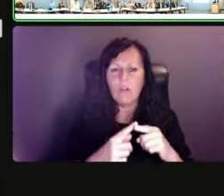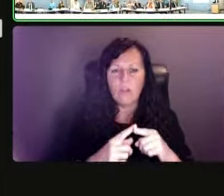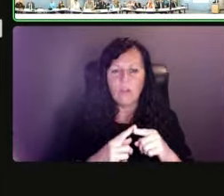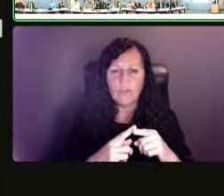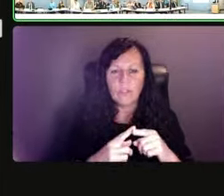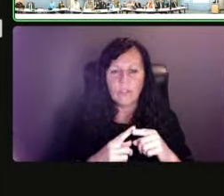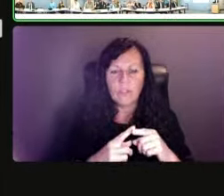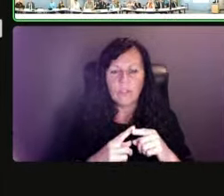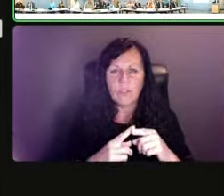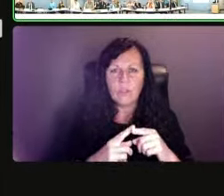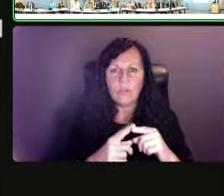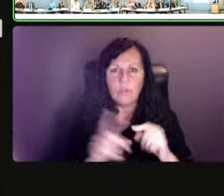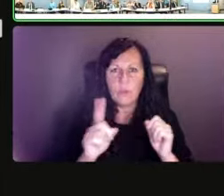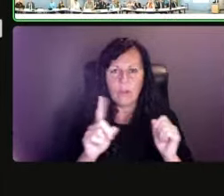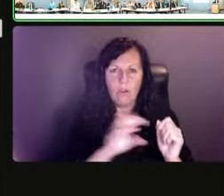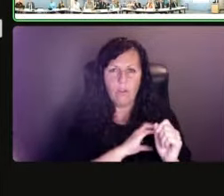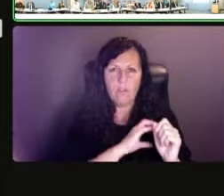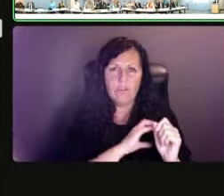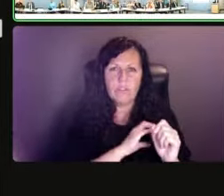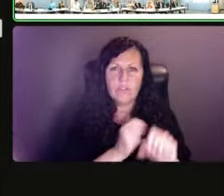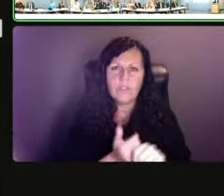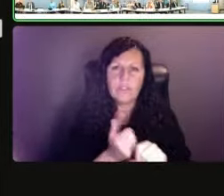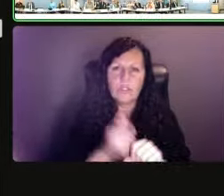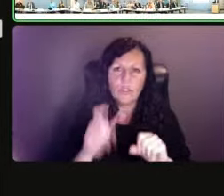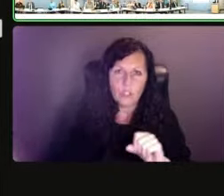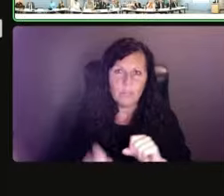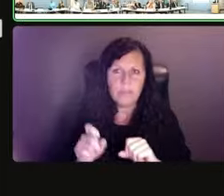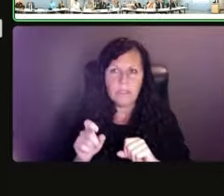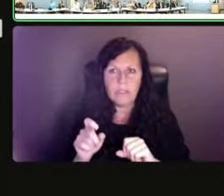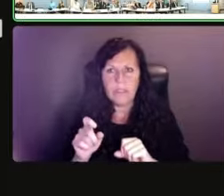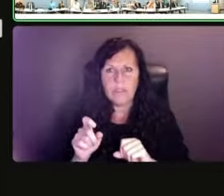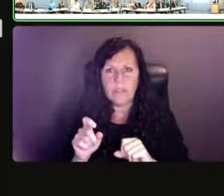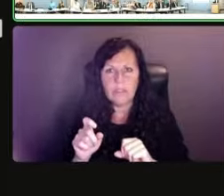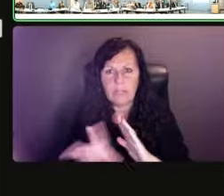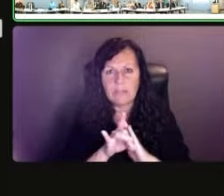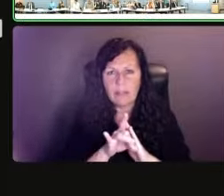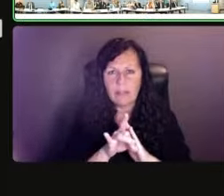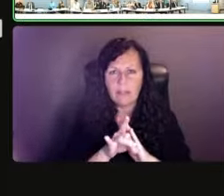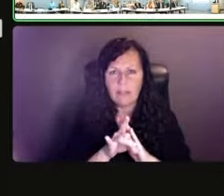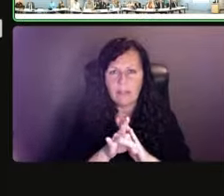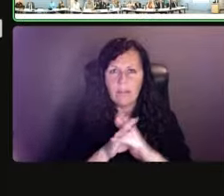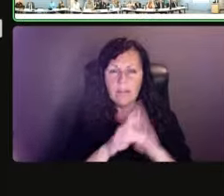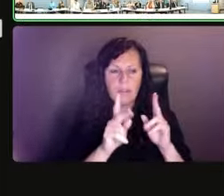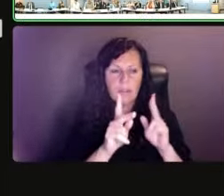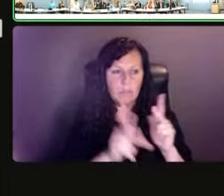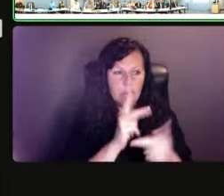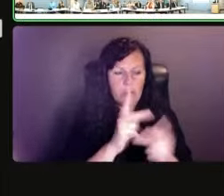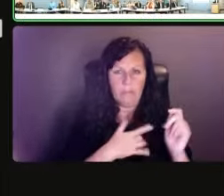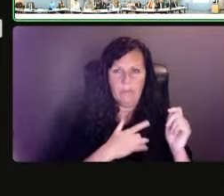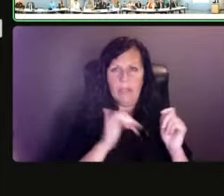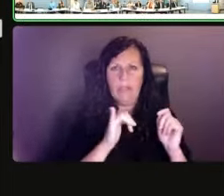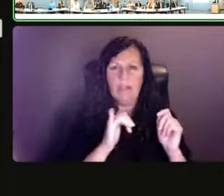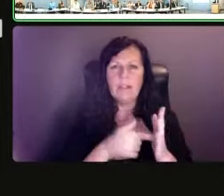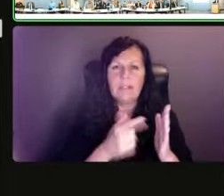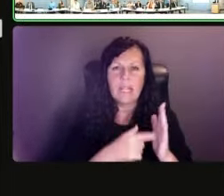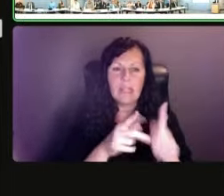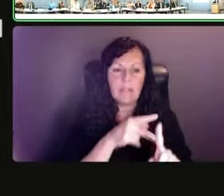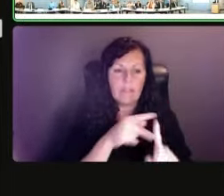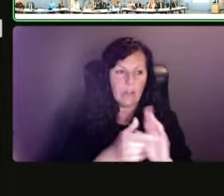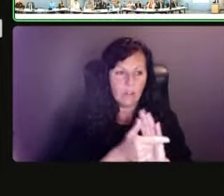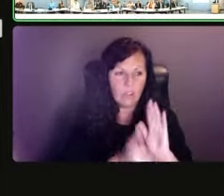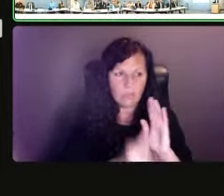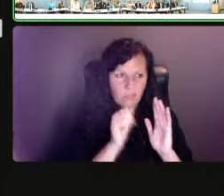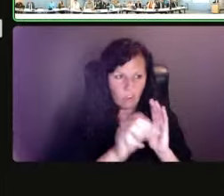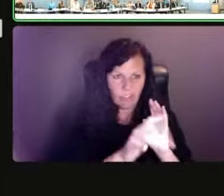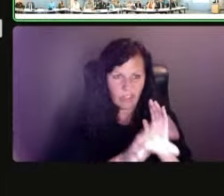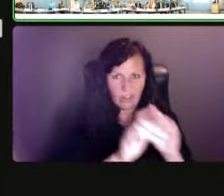where the officers need to be going to. People feel that sometimes that's the violent crime isn't there, but